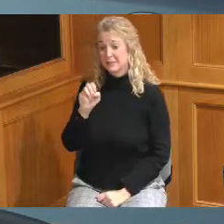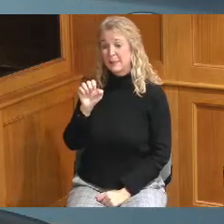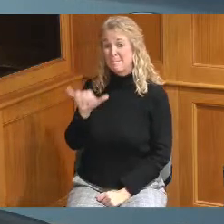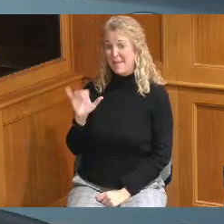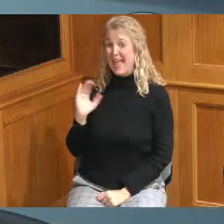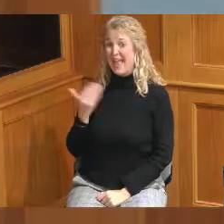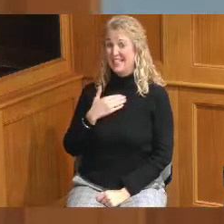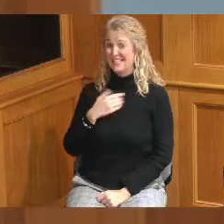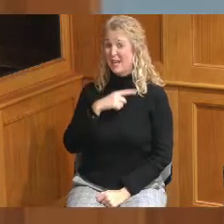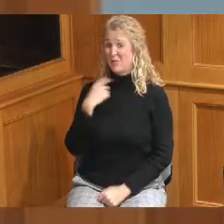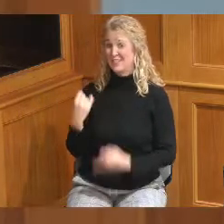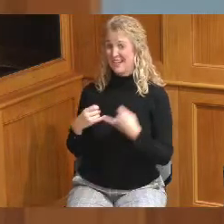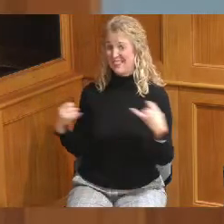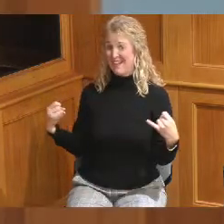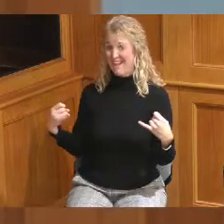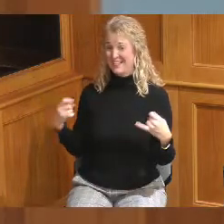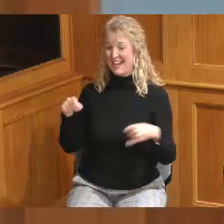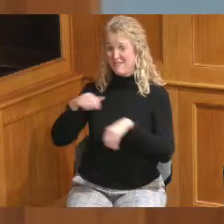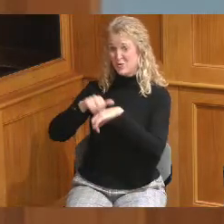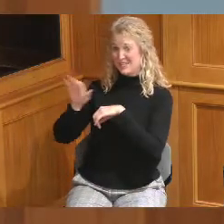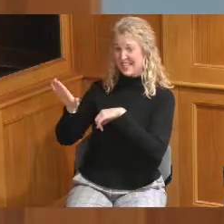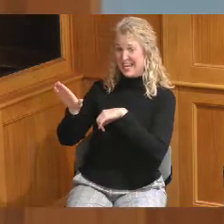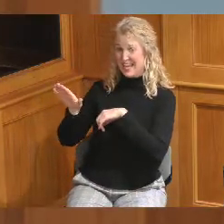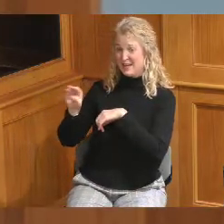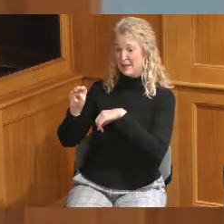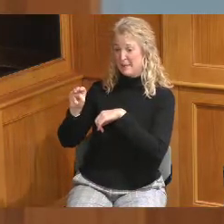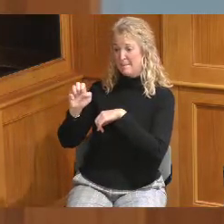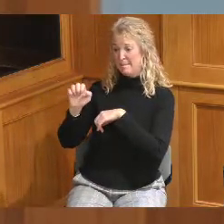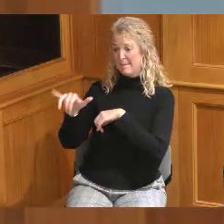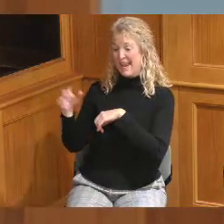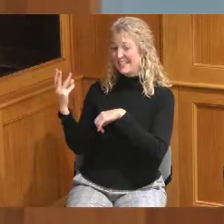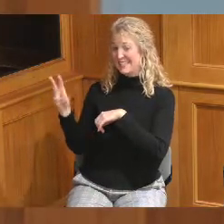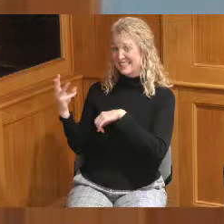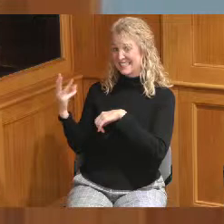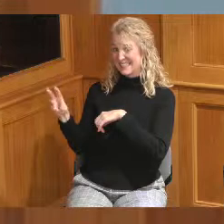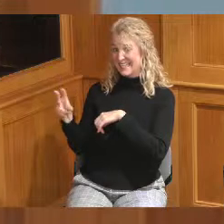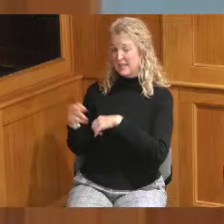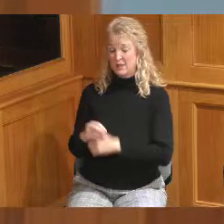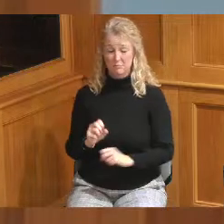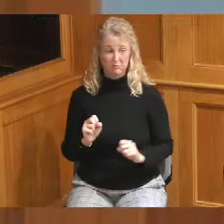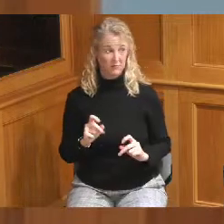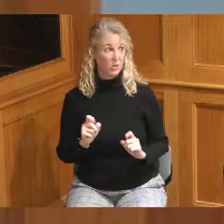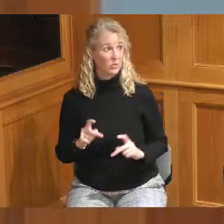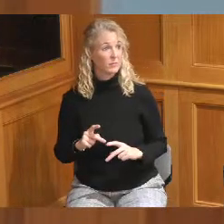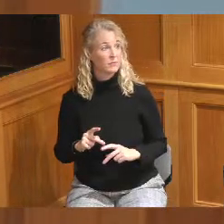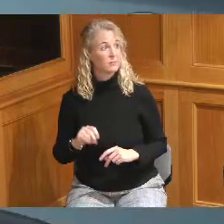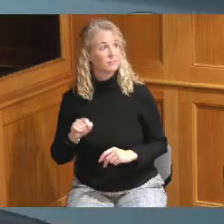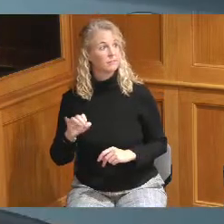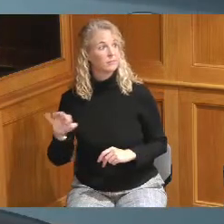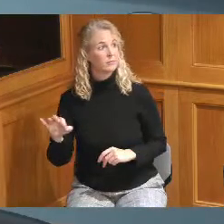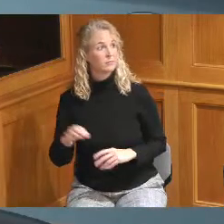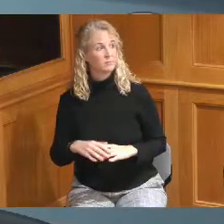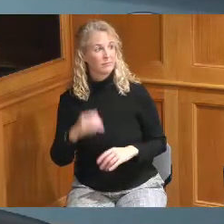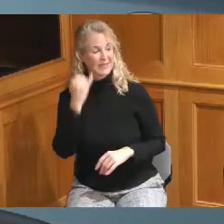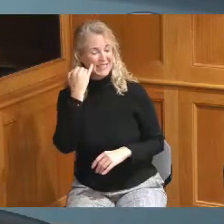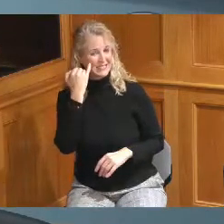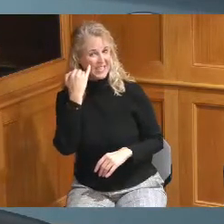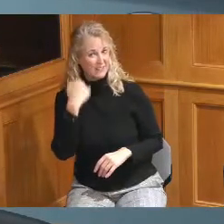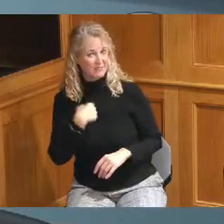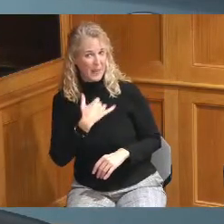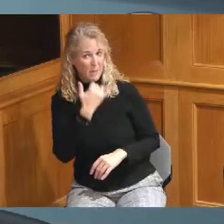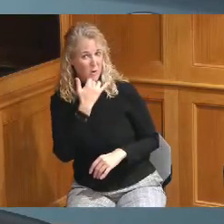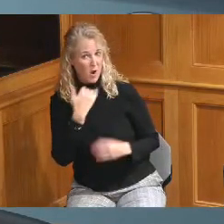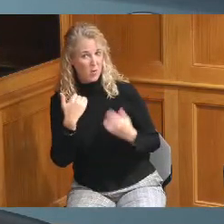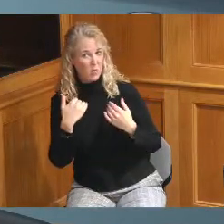our deadline Is the to deadline. submit this to HUD. May the 16th to be exact. Okay. Mr. Ludo, you want to? Yeah, Maria, correct me if I'm wrong. We have